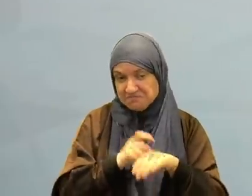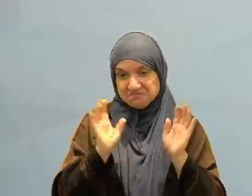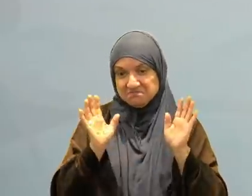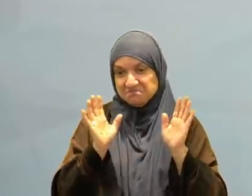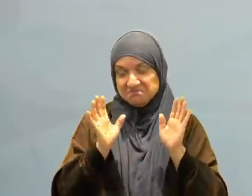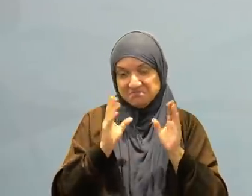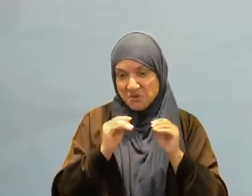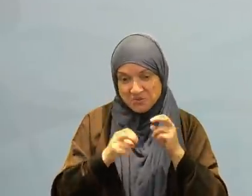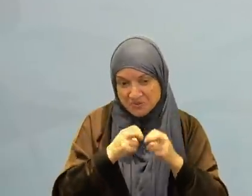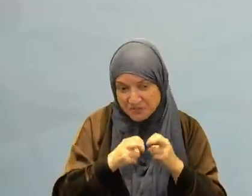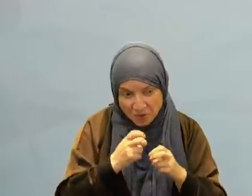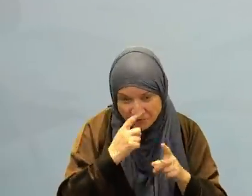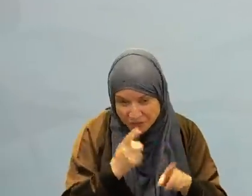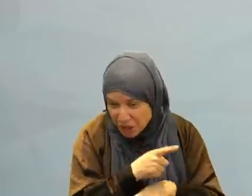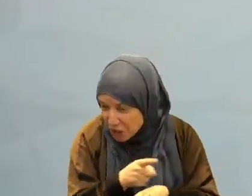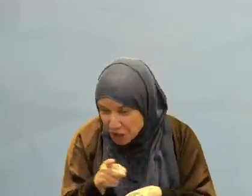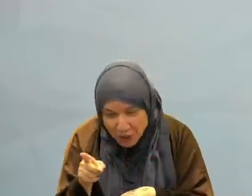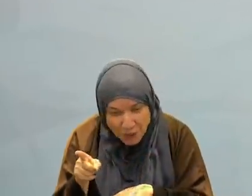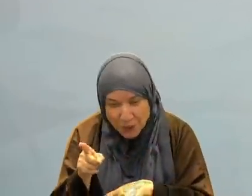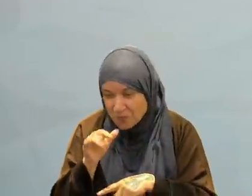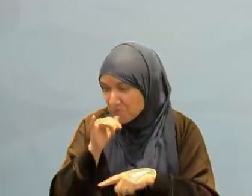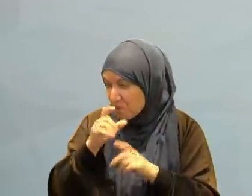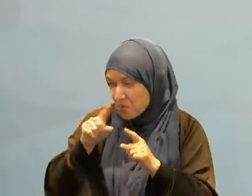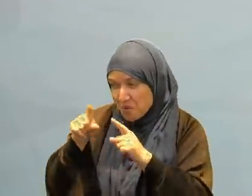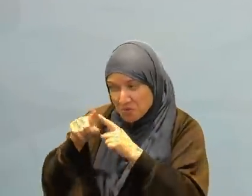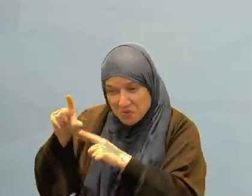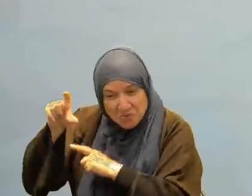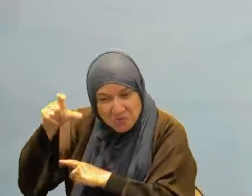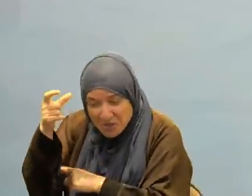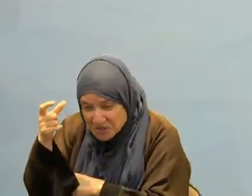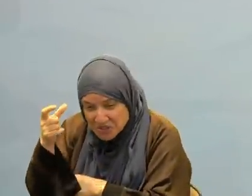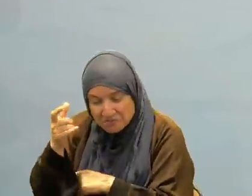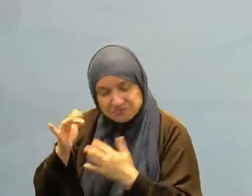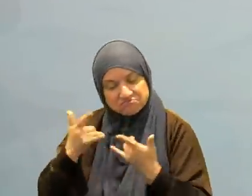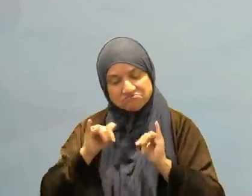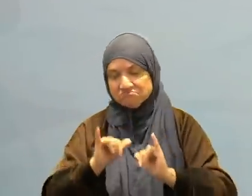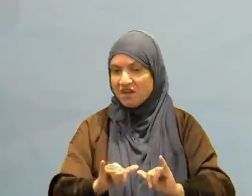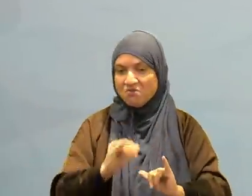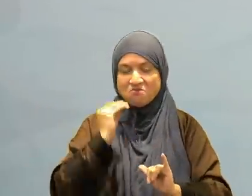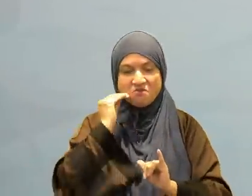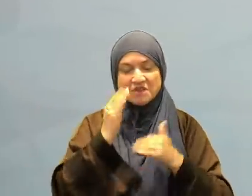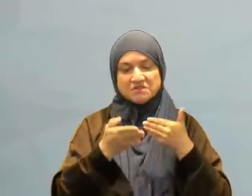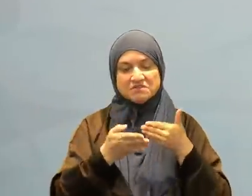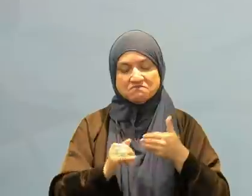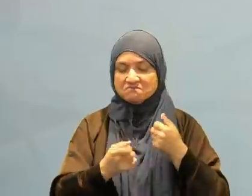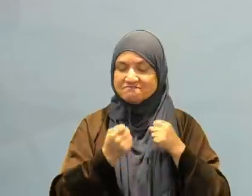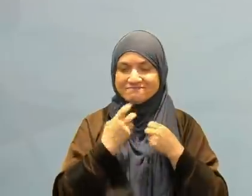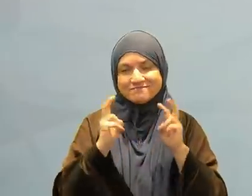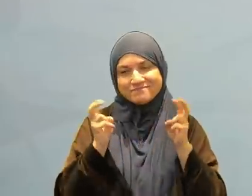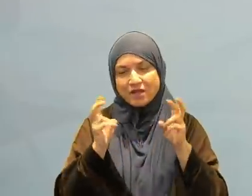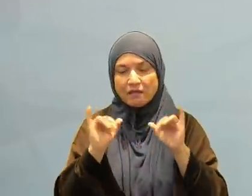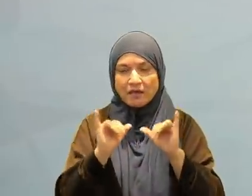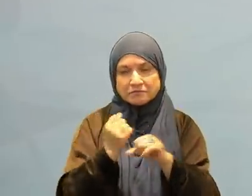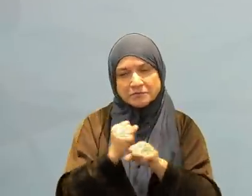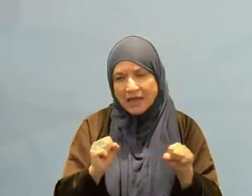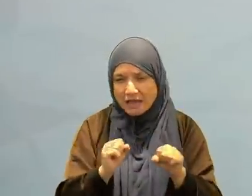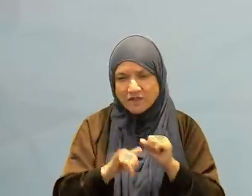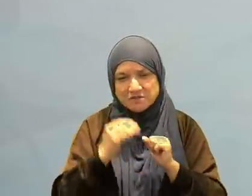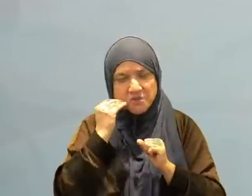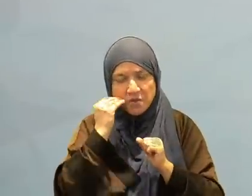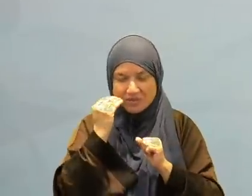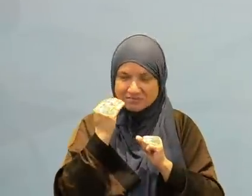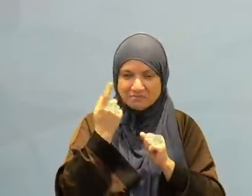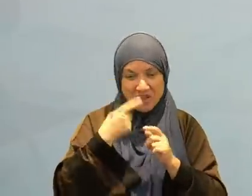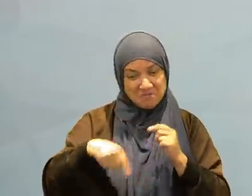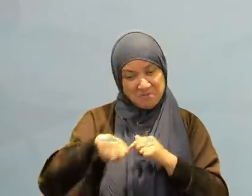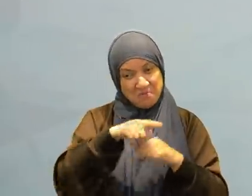sisters, what? Social media accounts? Your job? That's a big deal. Your job is a big deal. I know some brothers and sisters have actually lost their jobs over this